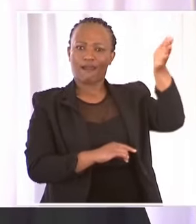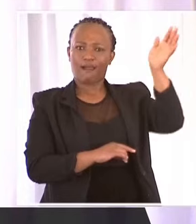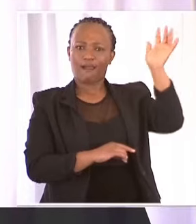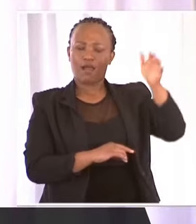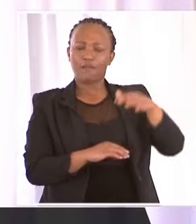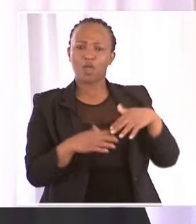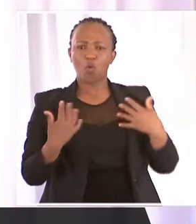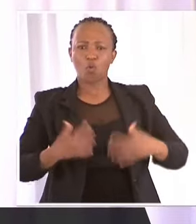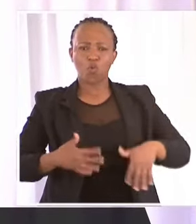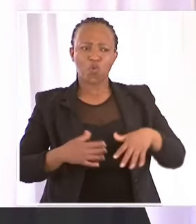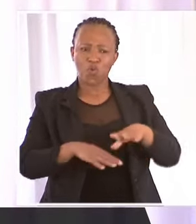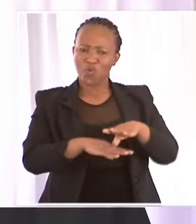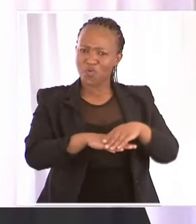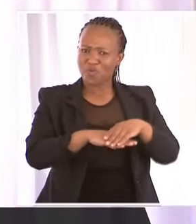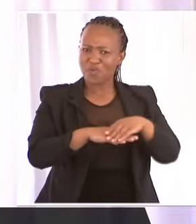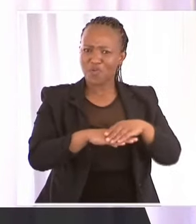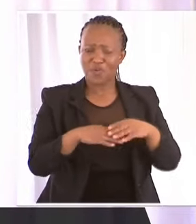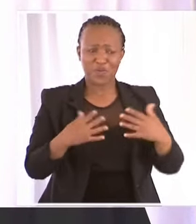oration.